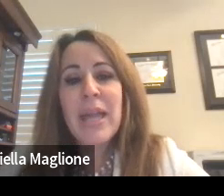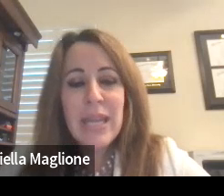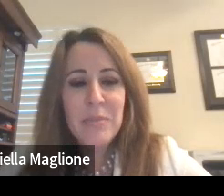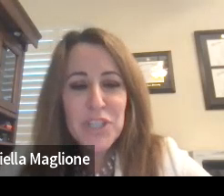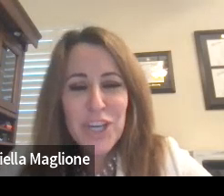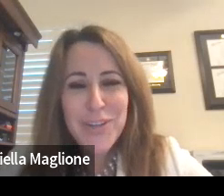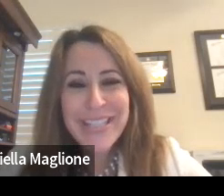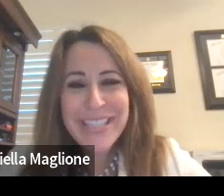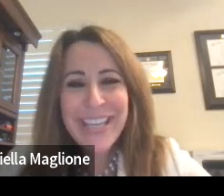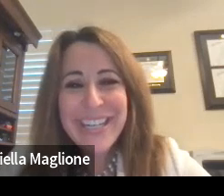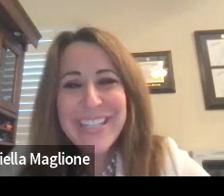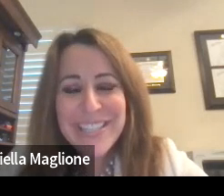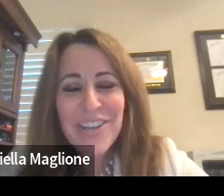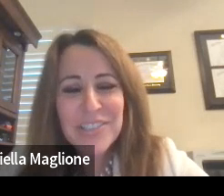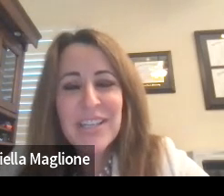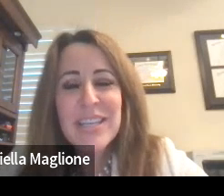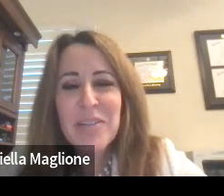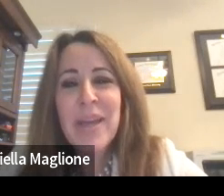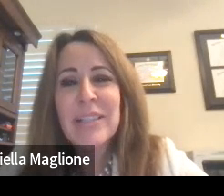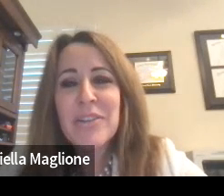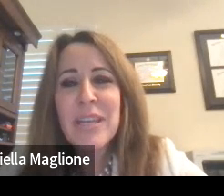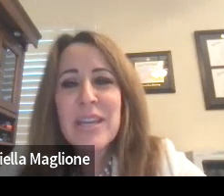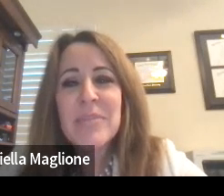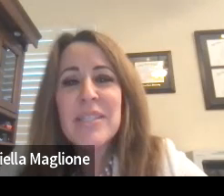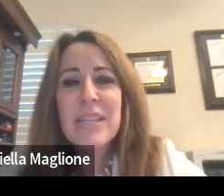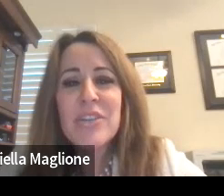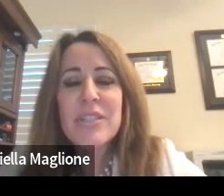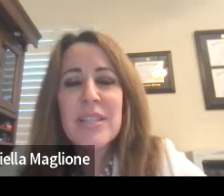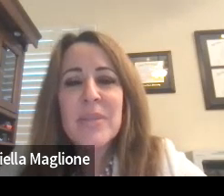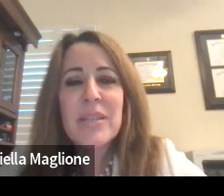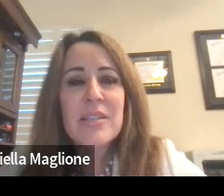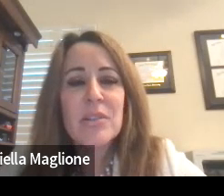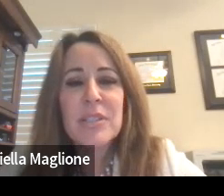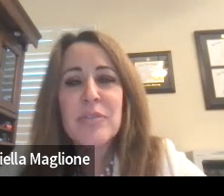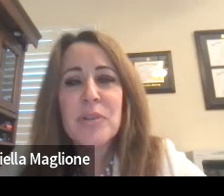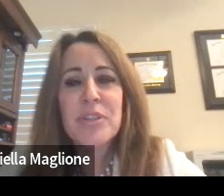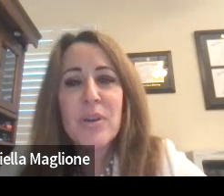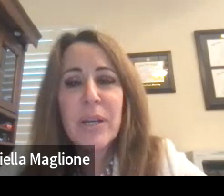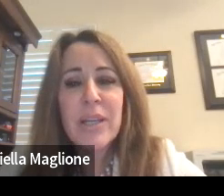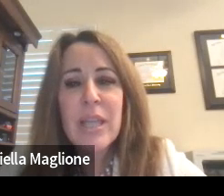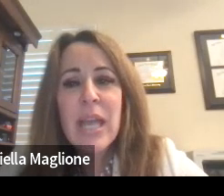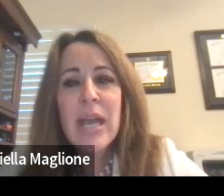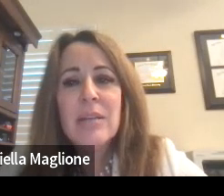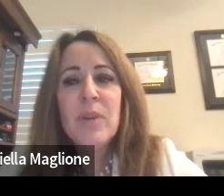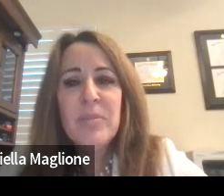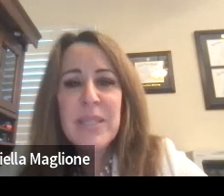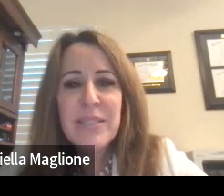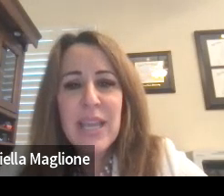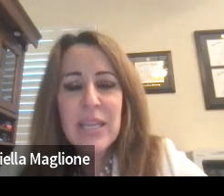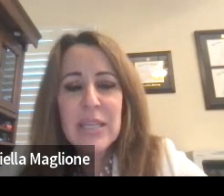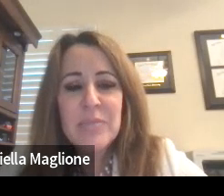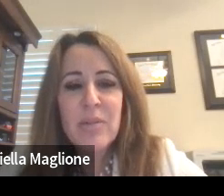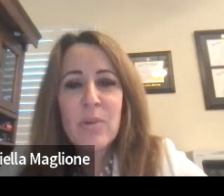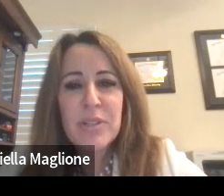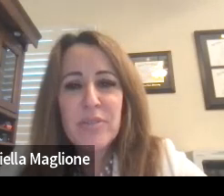Now, my name, as Sherry indicated, is Dr. Daniella Maglione, and I'm the Senior Assessment Consultant for New York. And with me